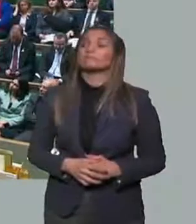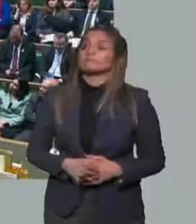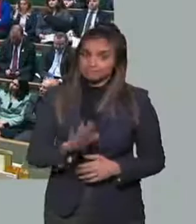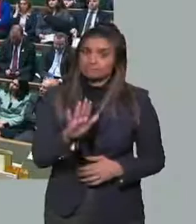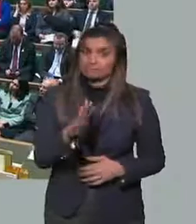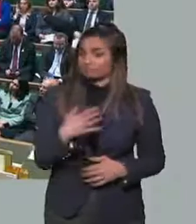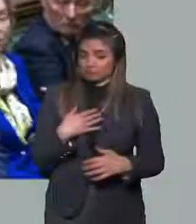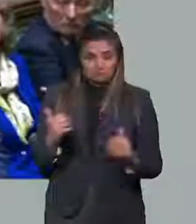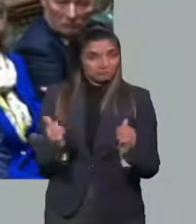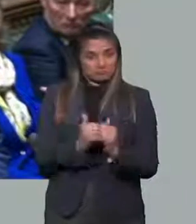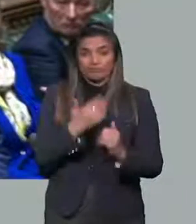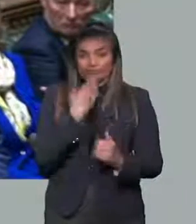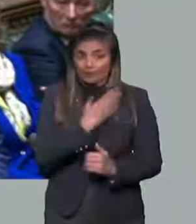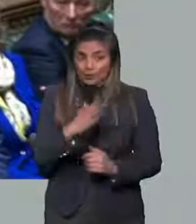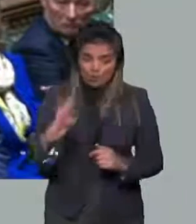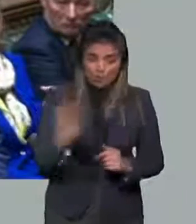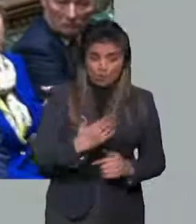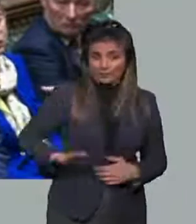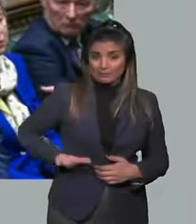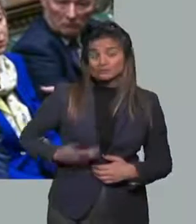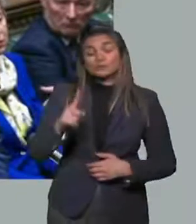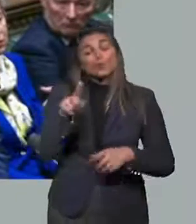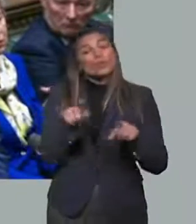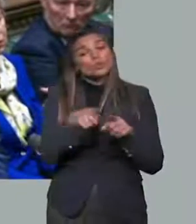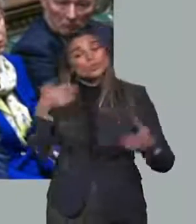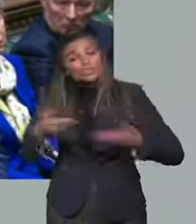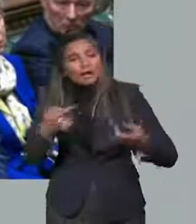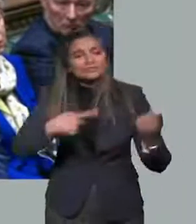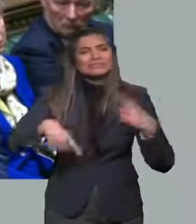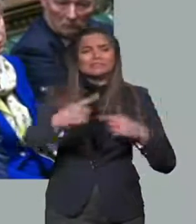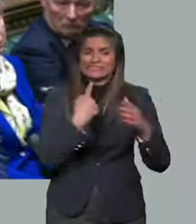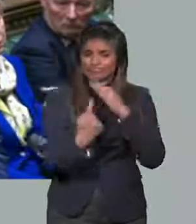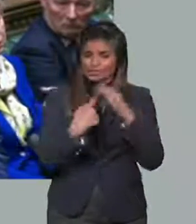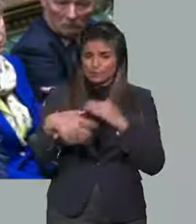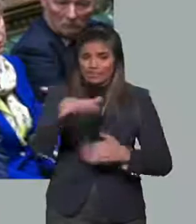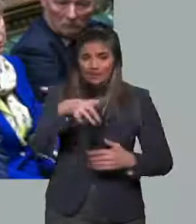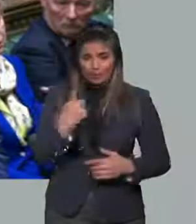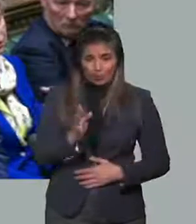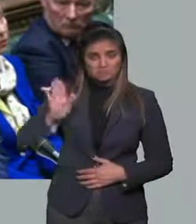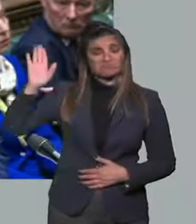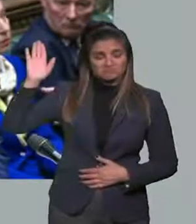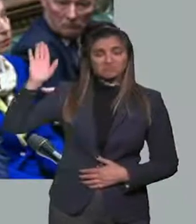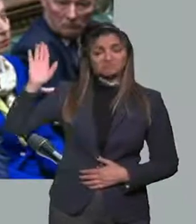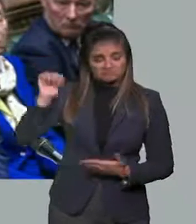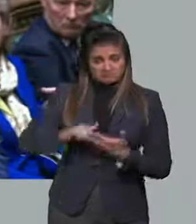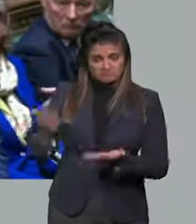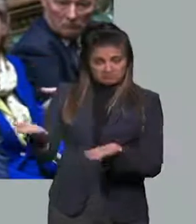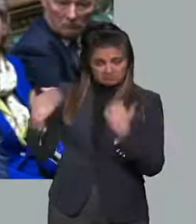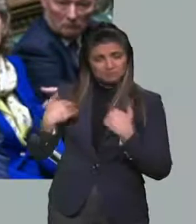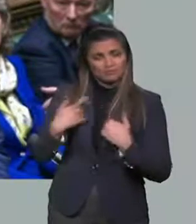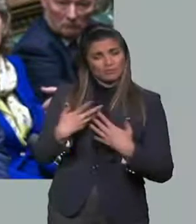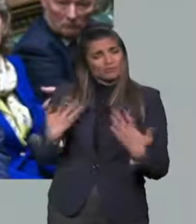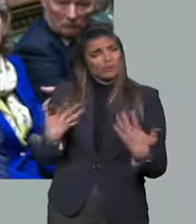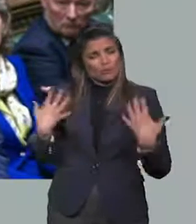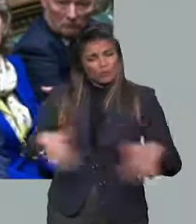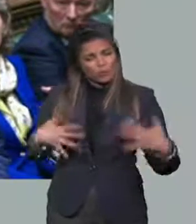him in thanking all those businesses, but also the charities and the individual families up and down the country who have shown the